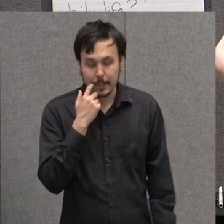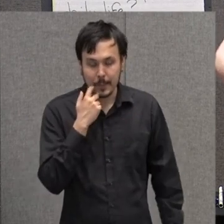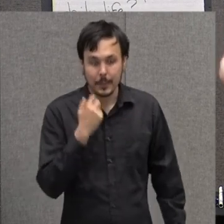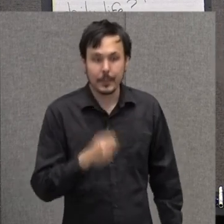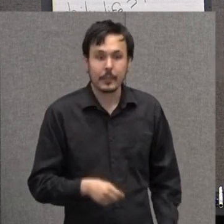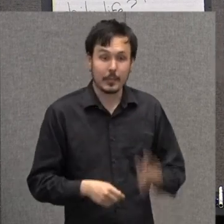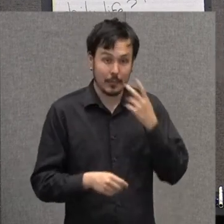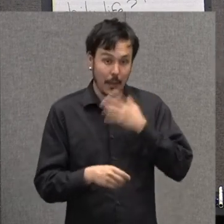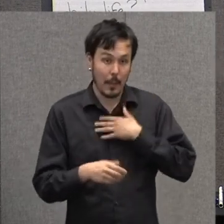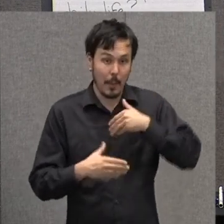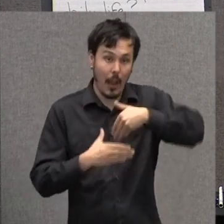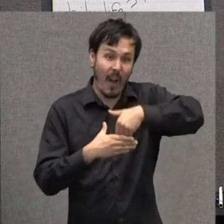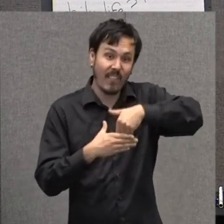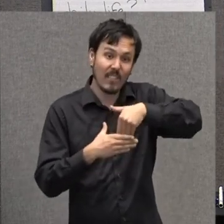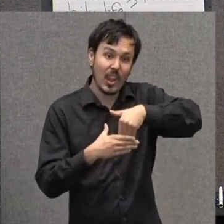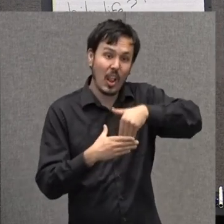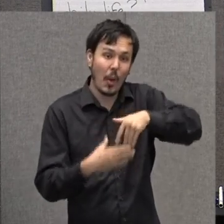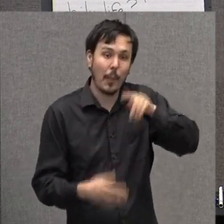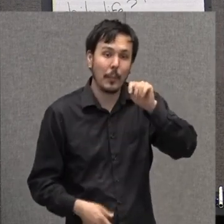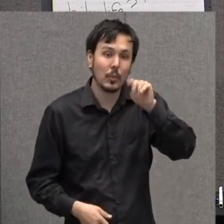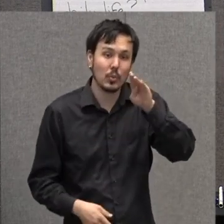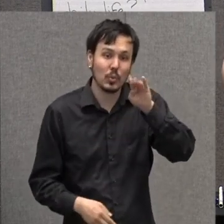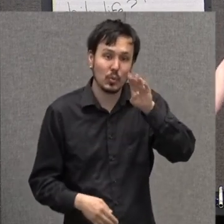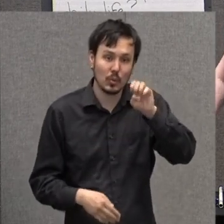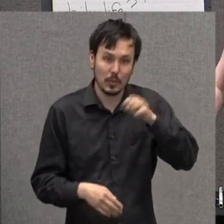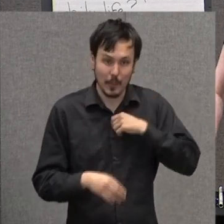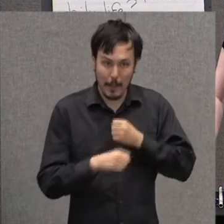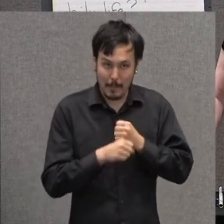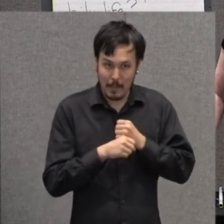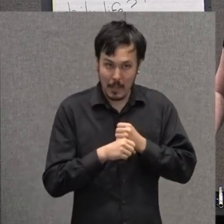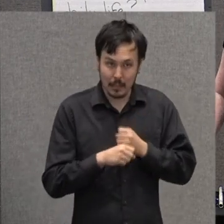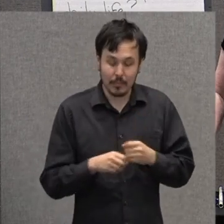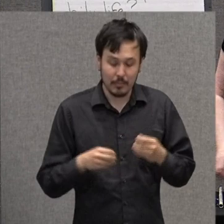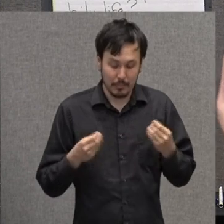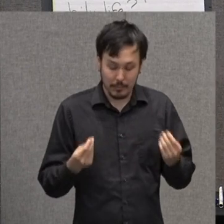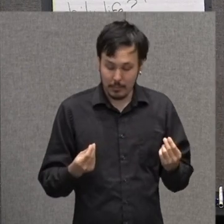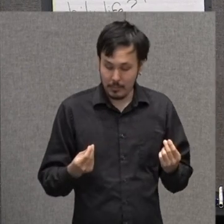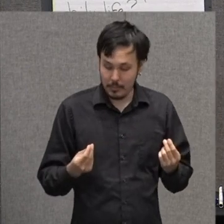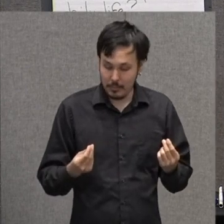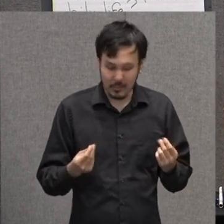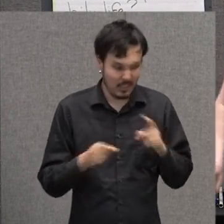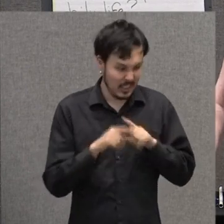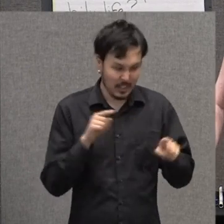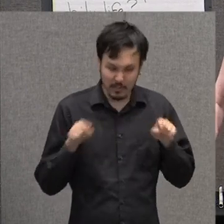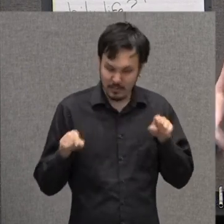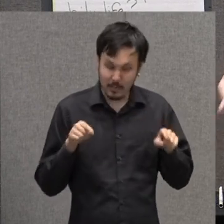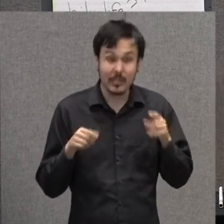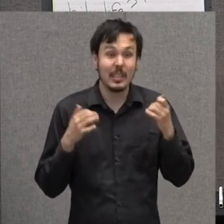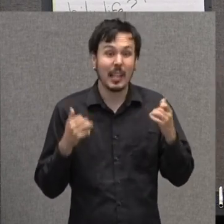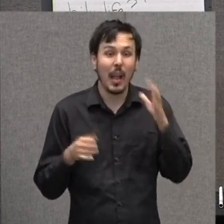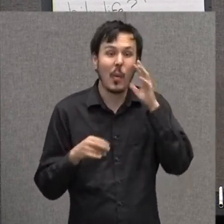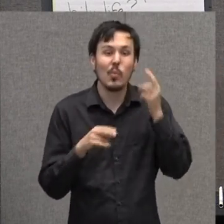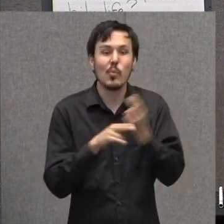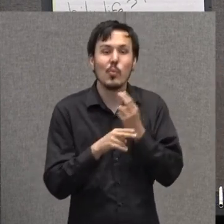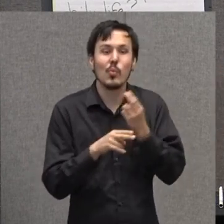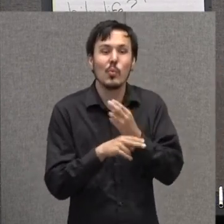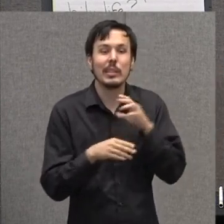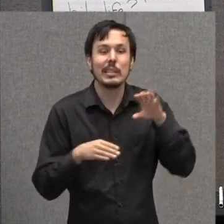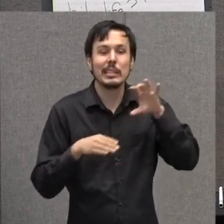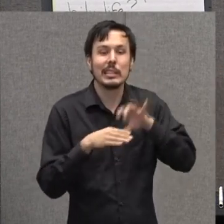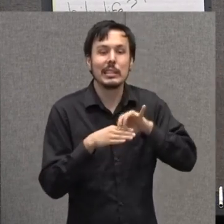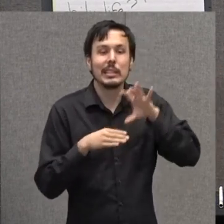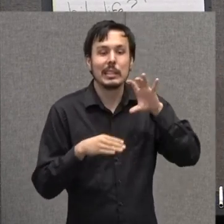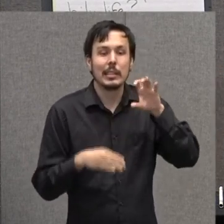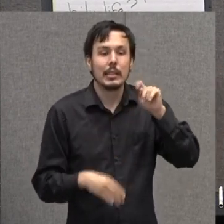So here's my envelope tube. So work too. This time I think I'm going to use a staple.